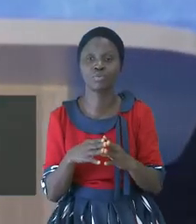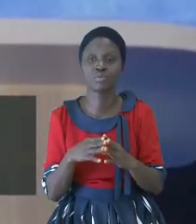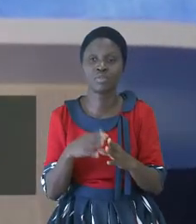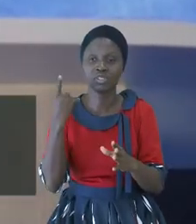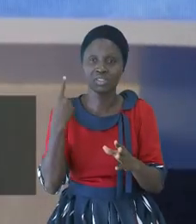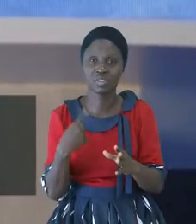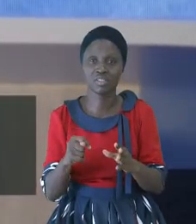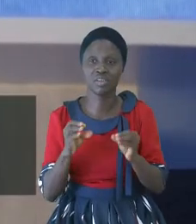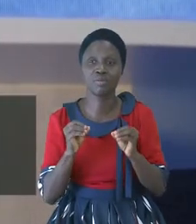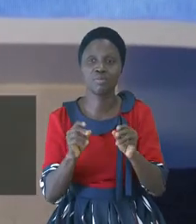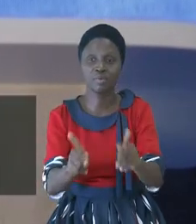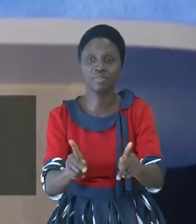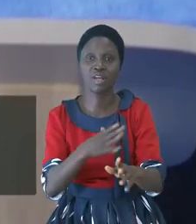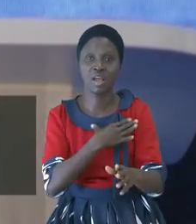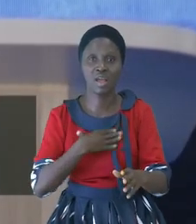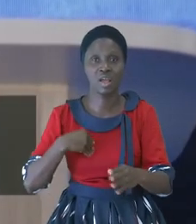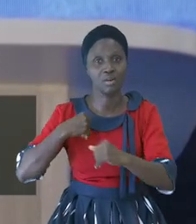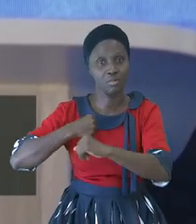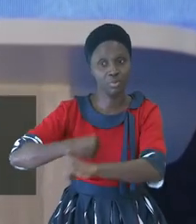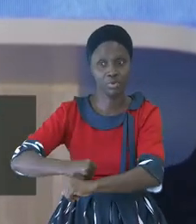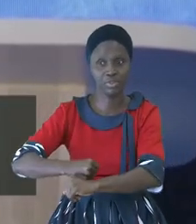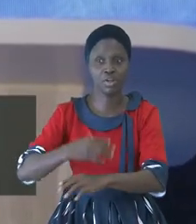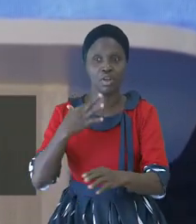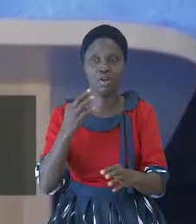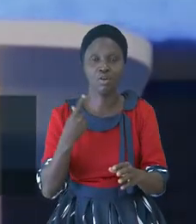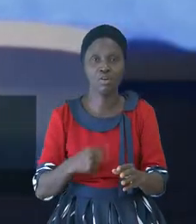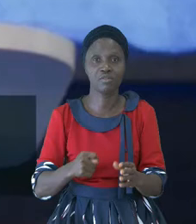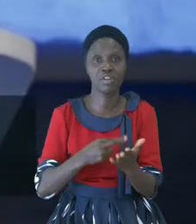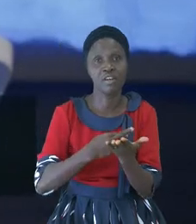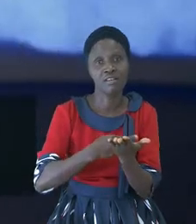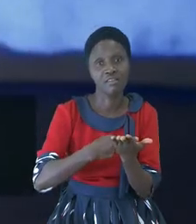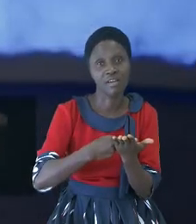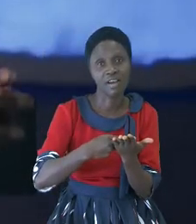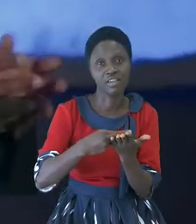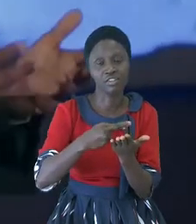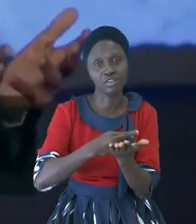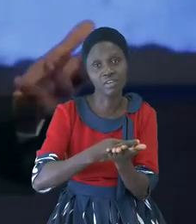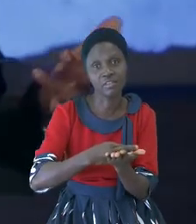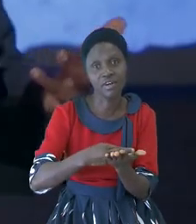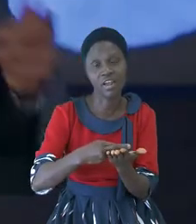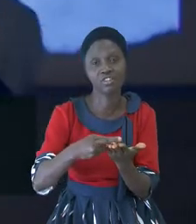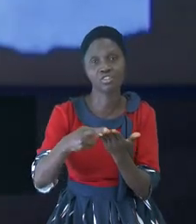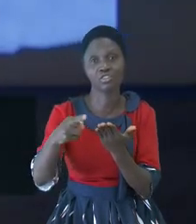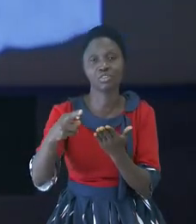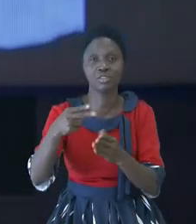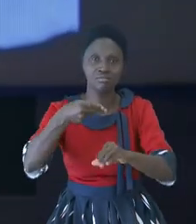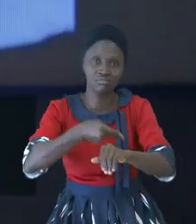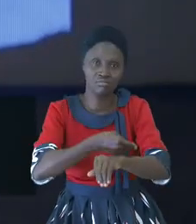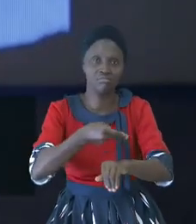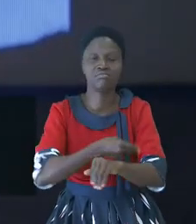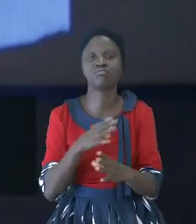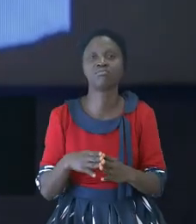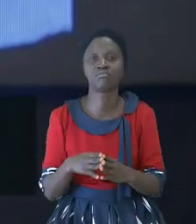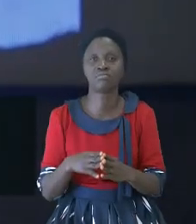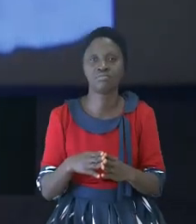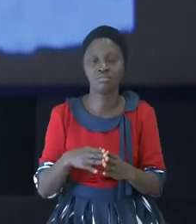privilege and protection of the righteous sheep. It brings us in. Peter